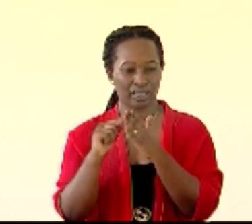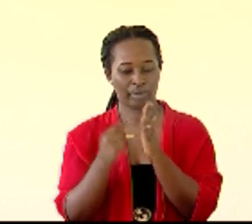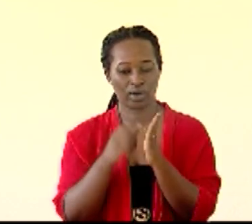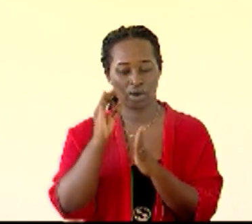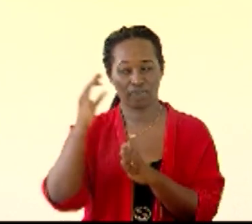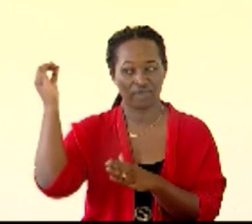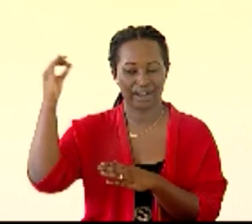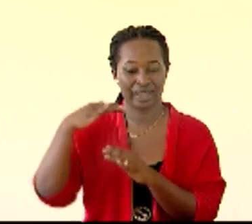reactions?